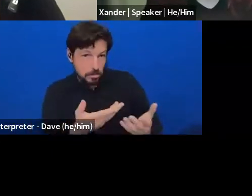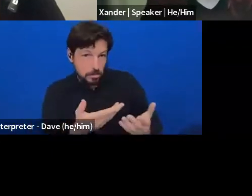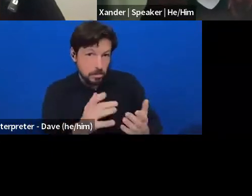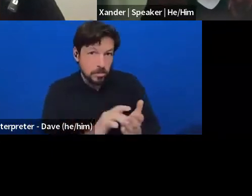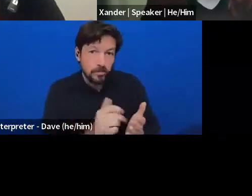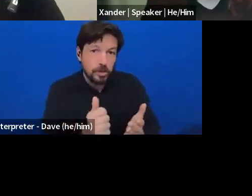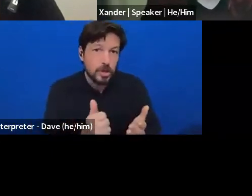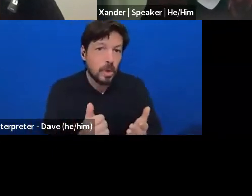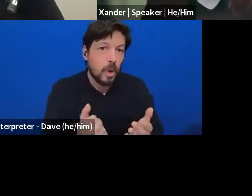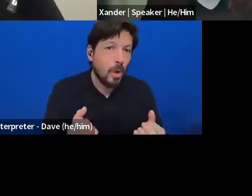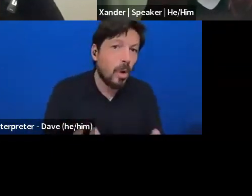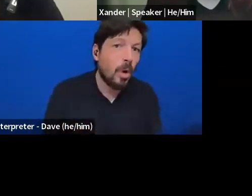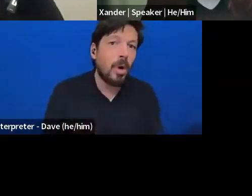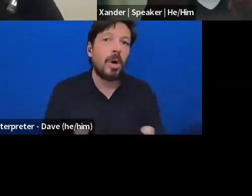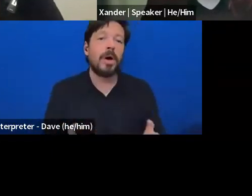I